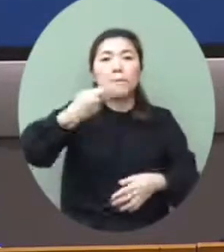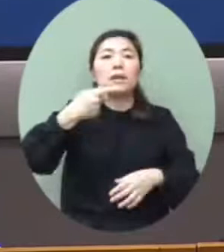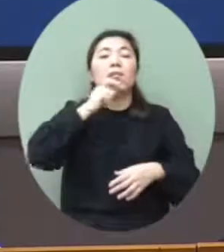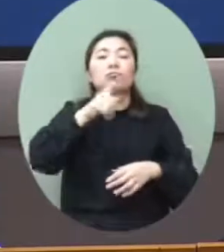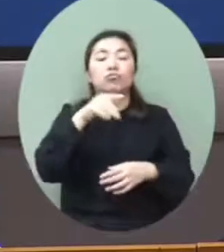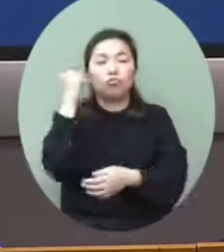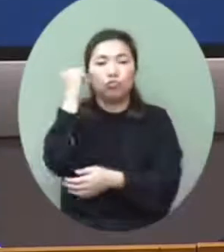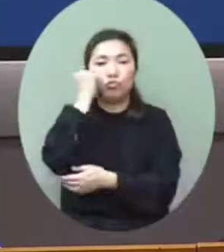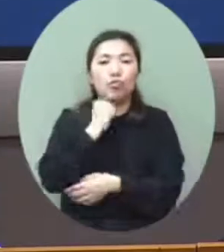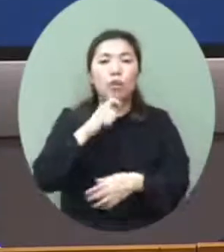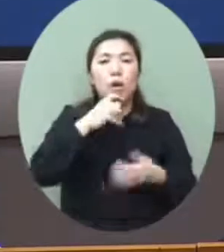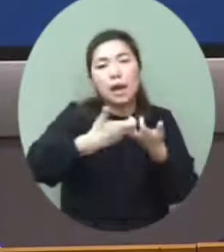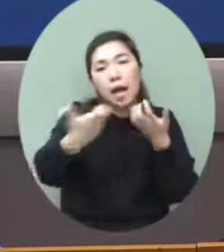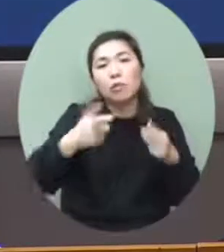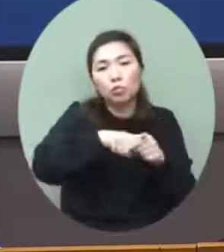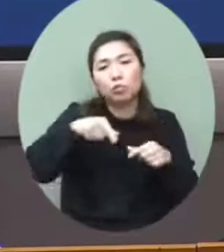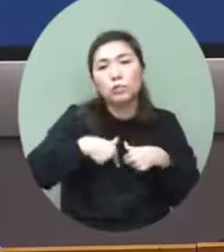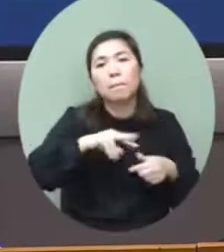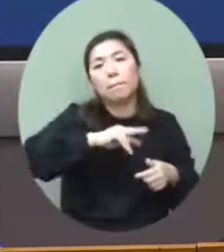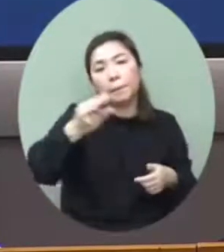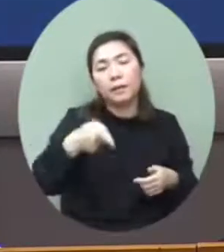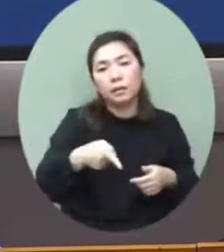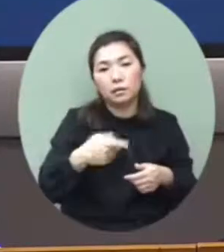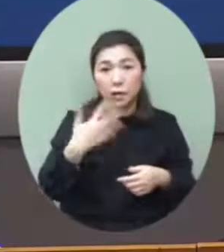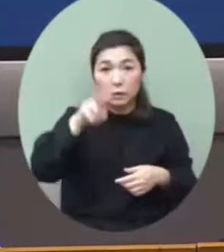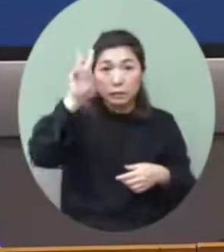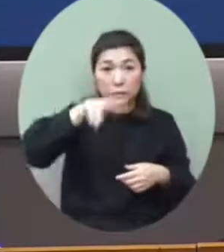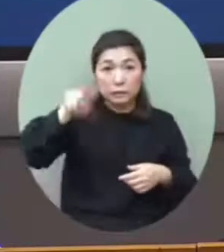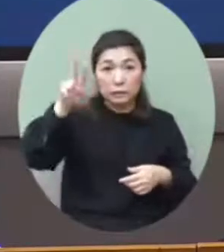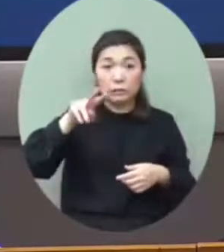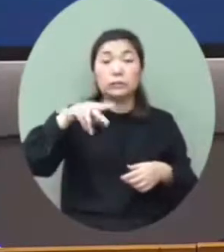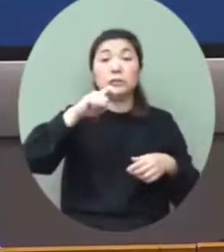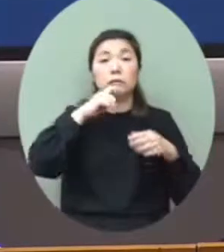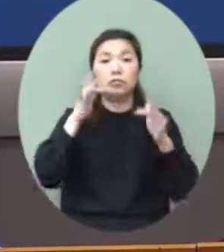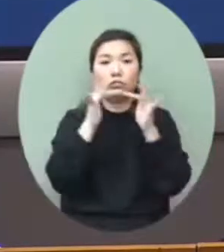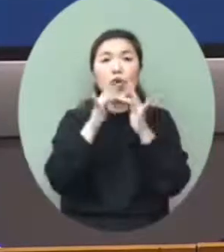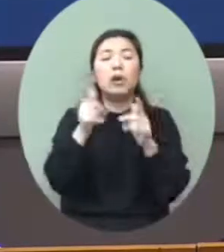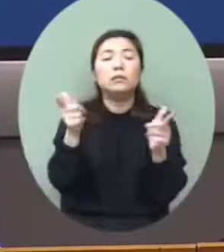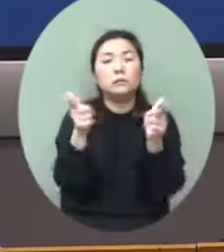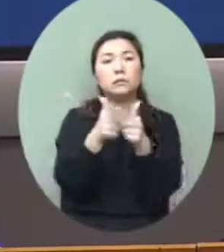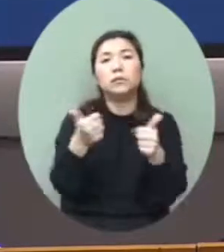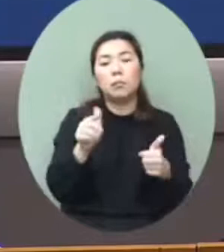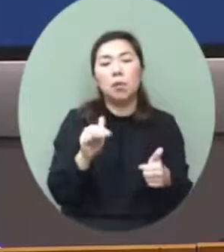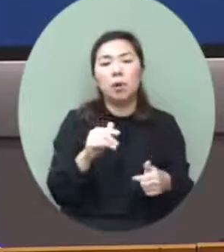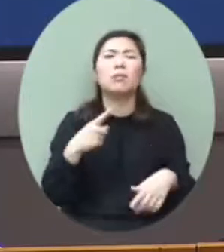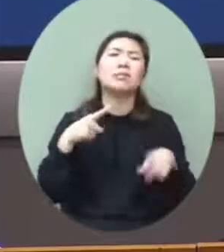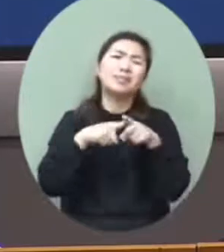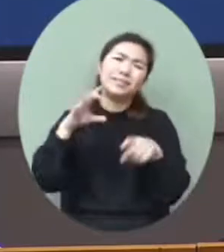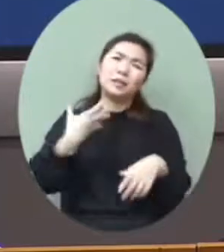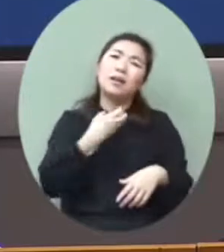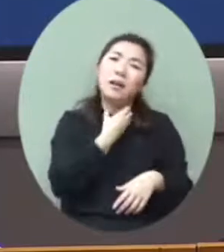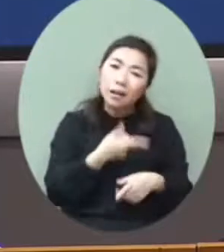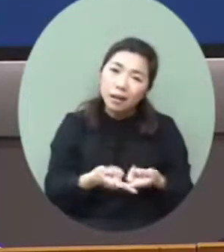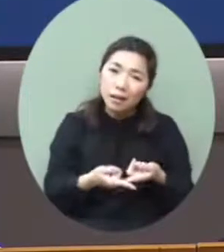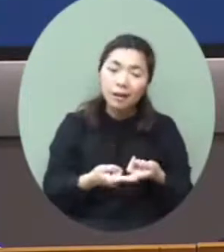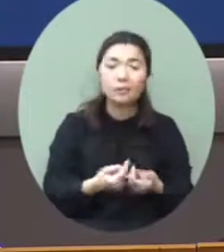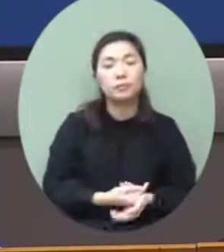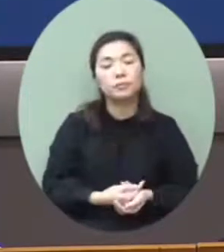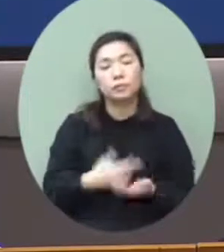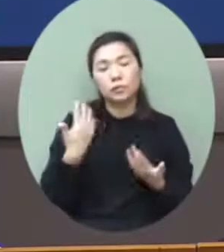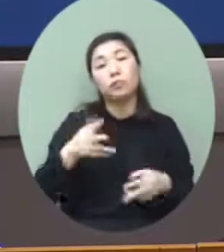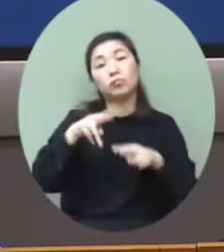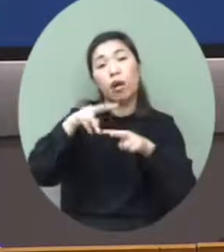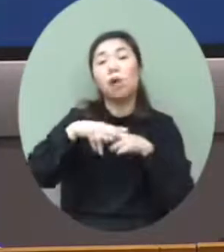the place run by SWD, originally meant for elderly quarantine, but now used for quarantine isolation. They are